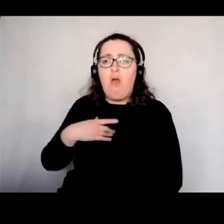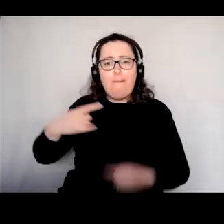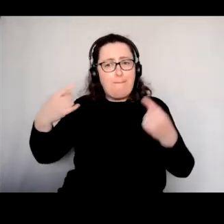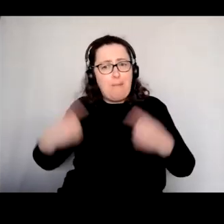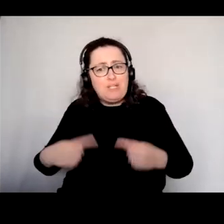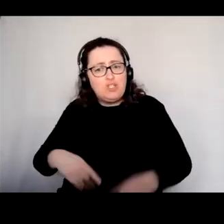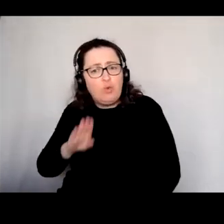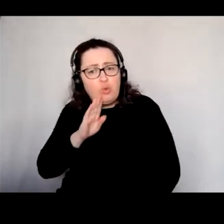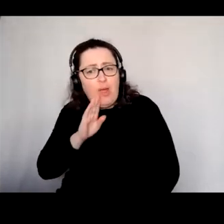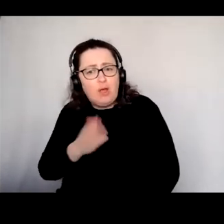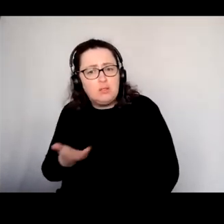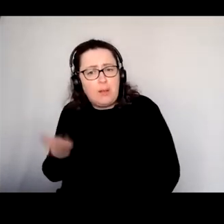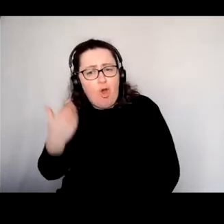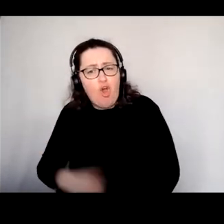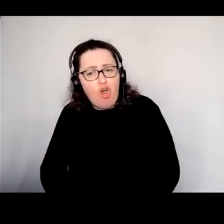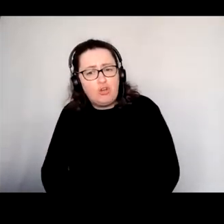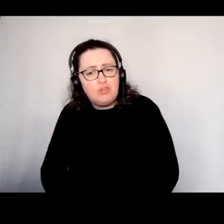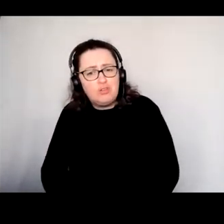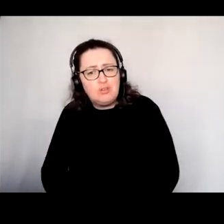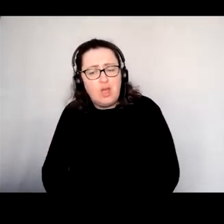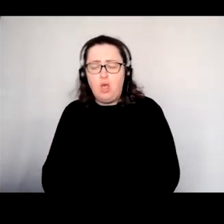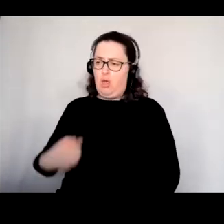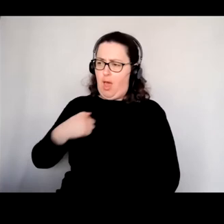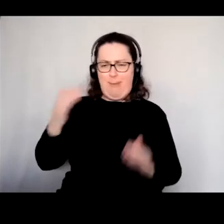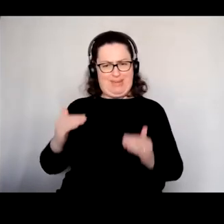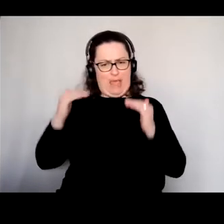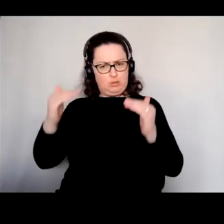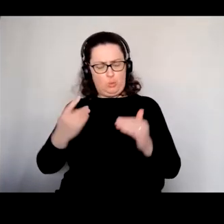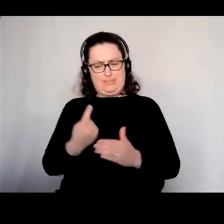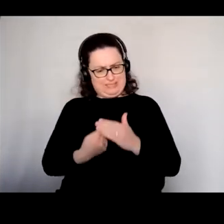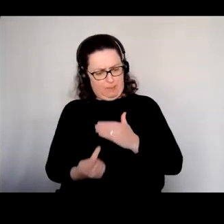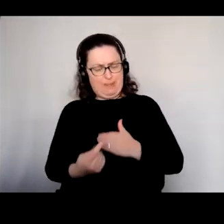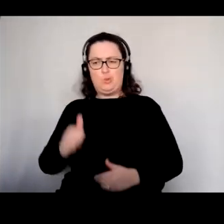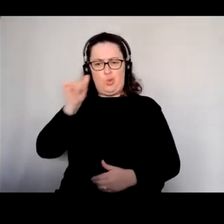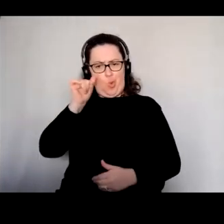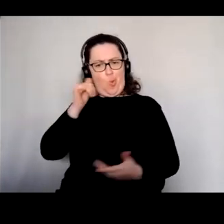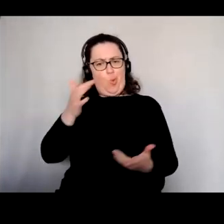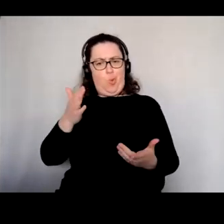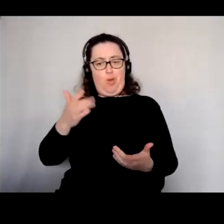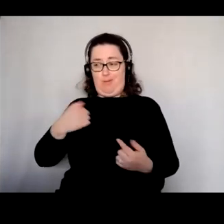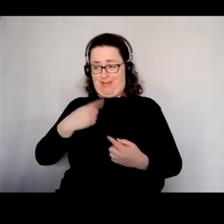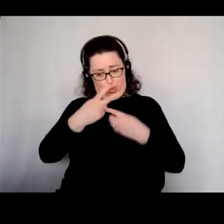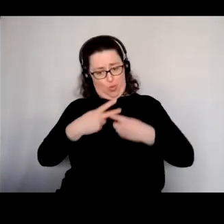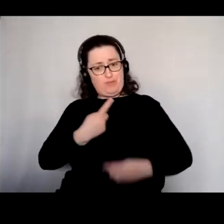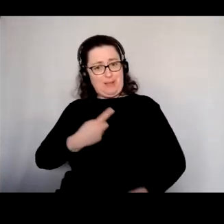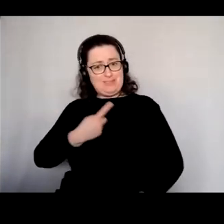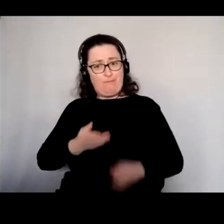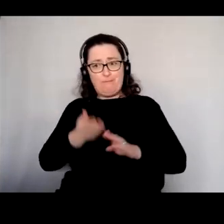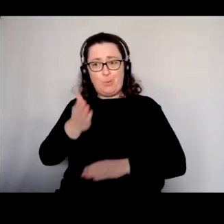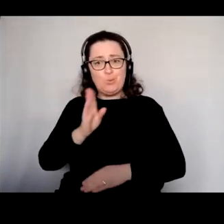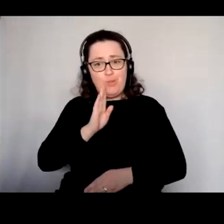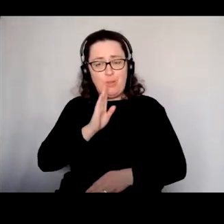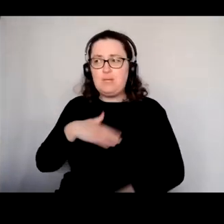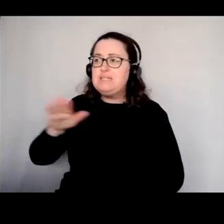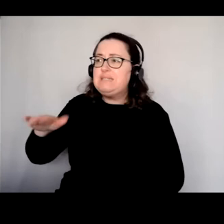needing permission to go to the toilet. Yes. It's like rather than exerting our adult agency in order to be like, you know, to look after